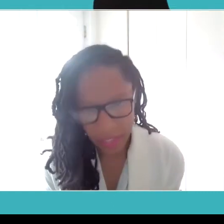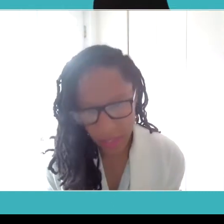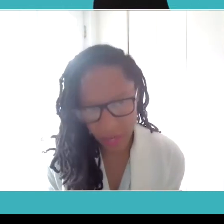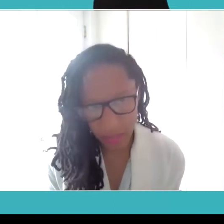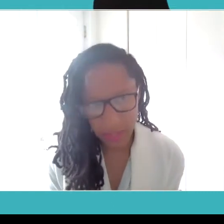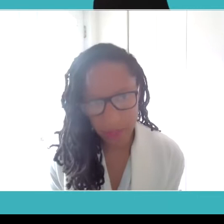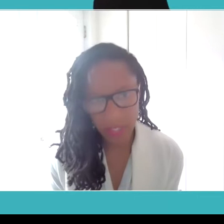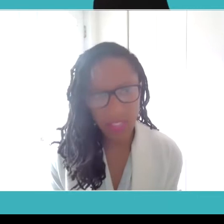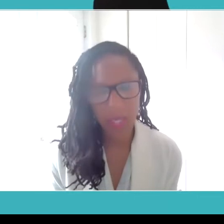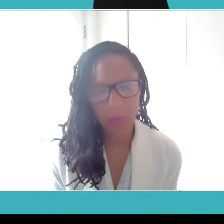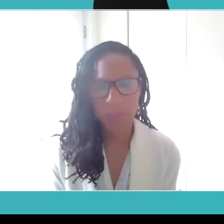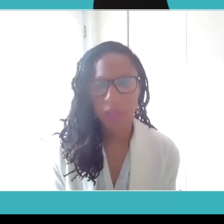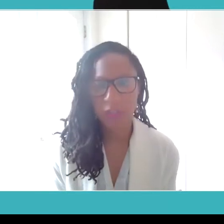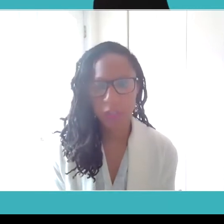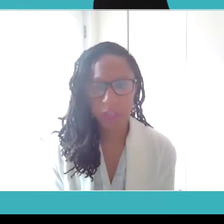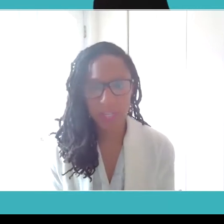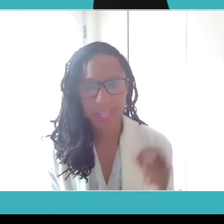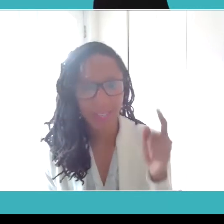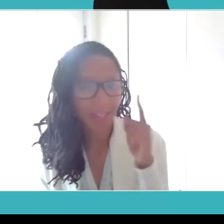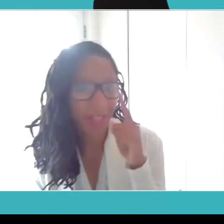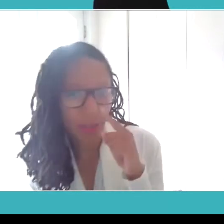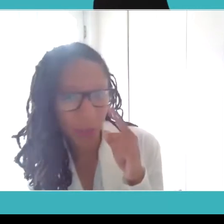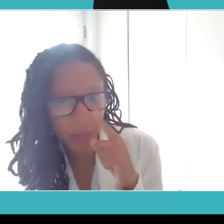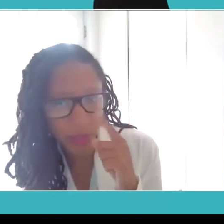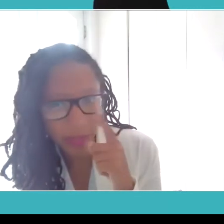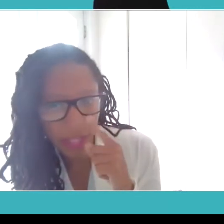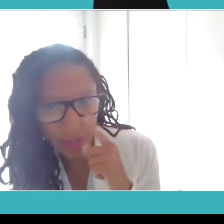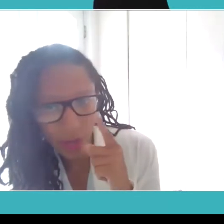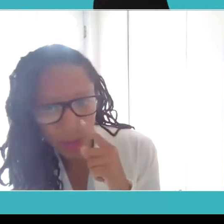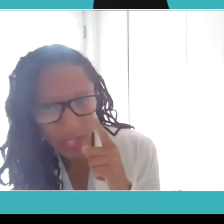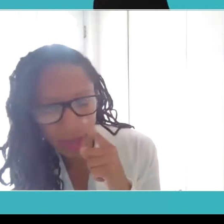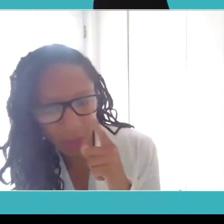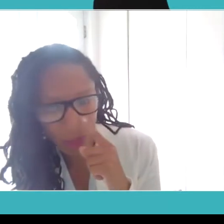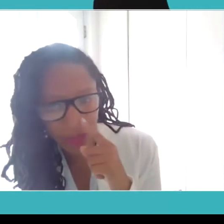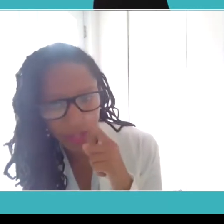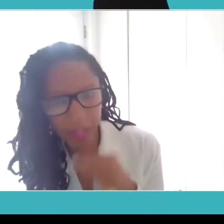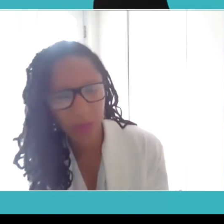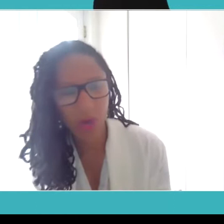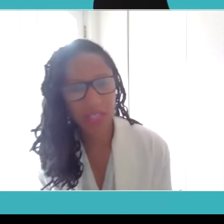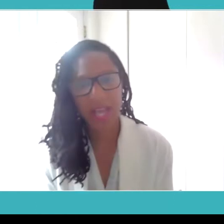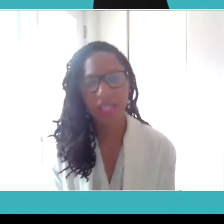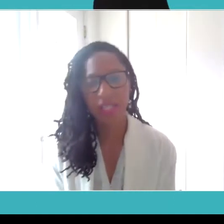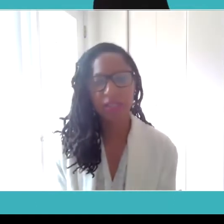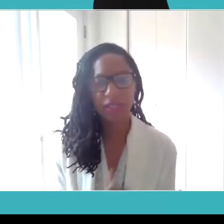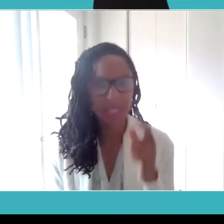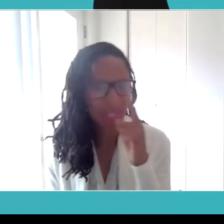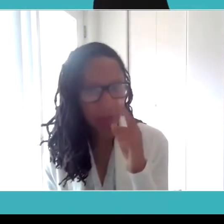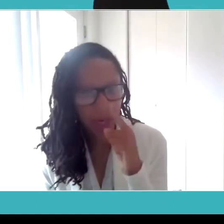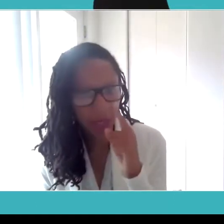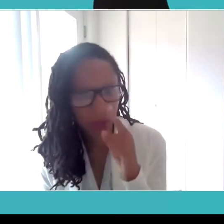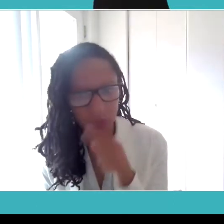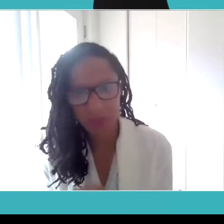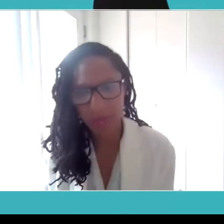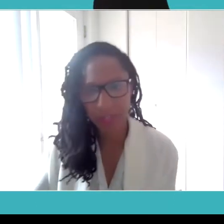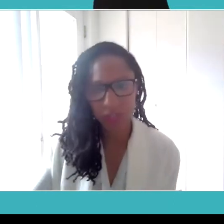to develop something to help you on your journey, keyword journey. Hold that word. You're gonna want that later as I tap my